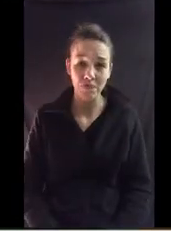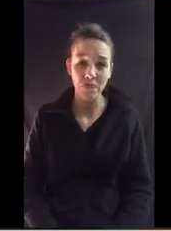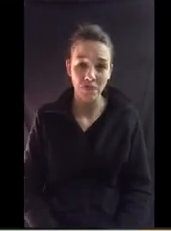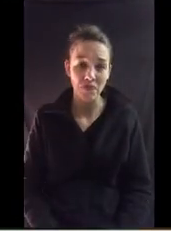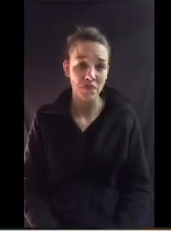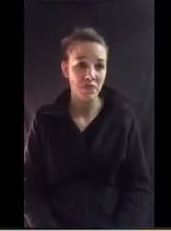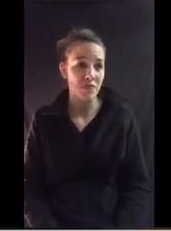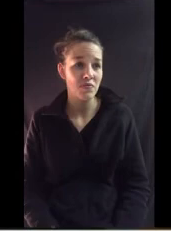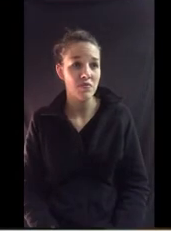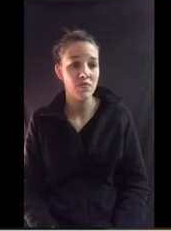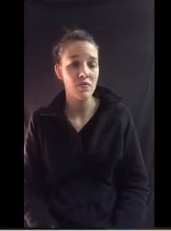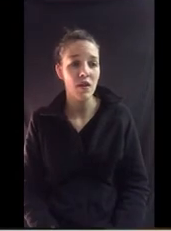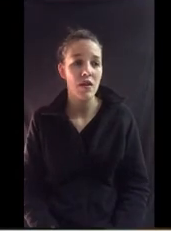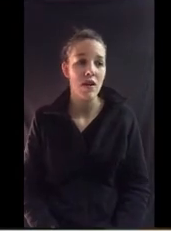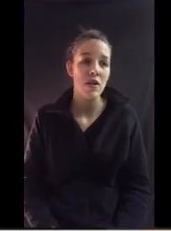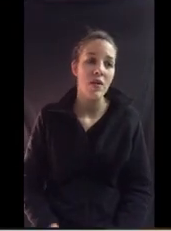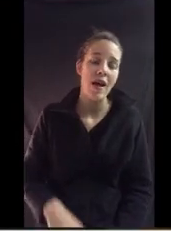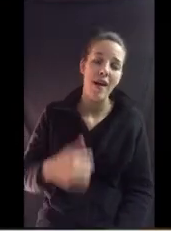move